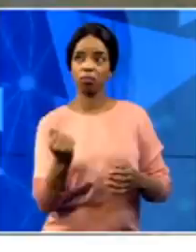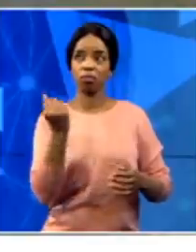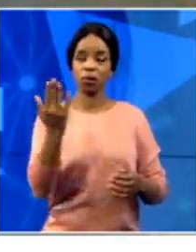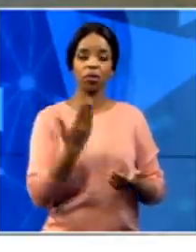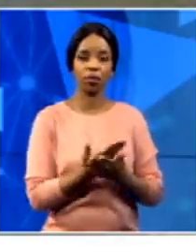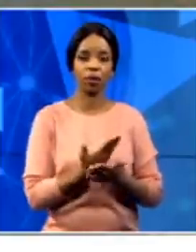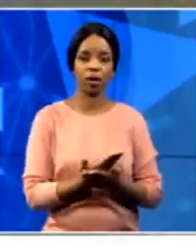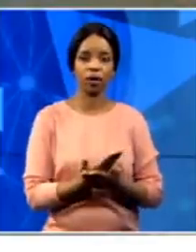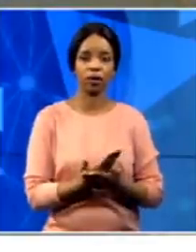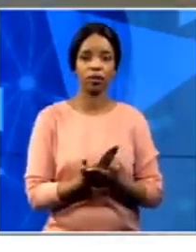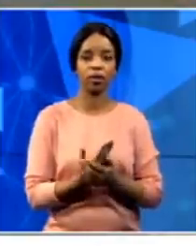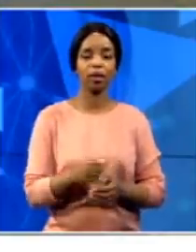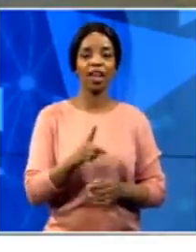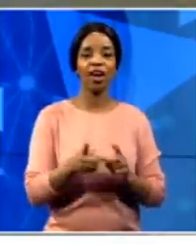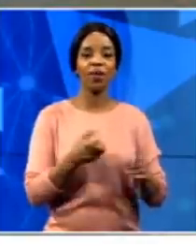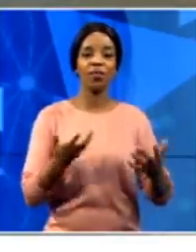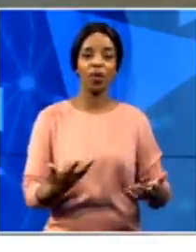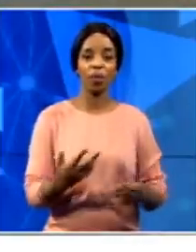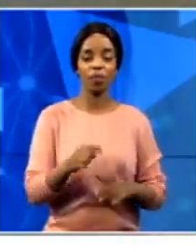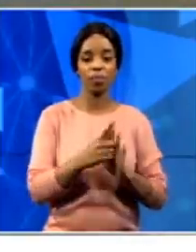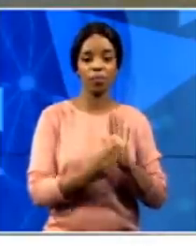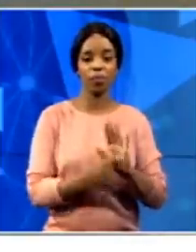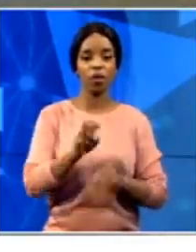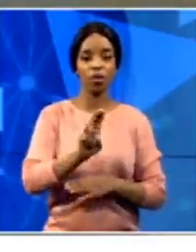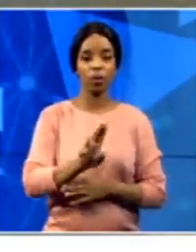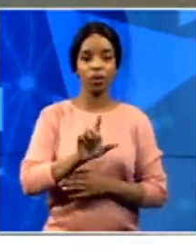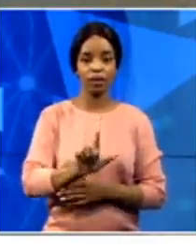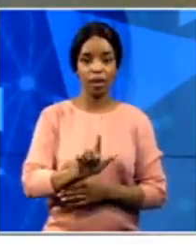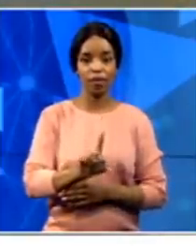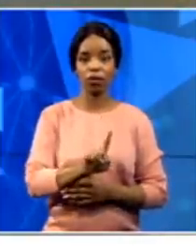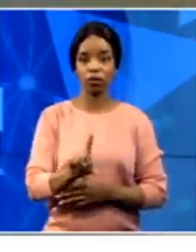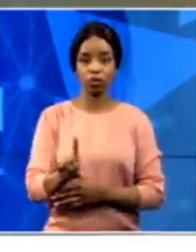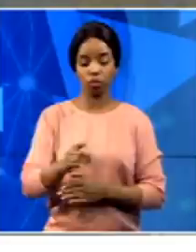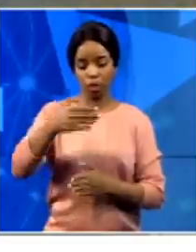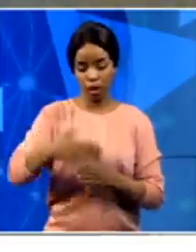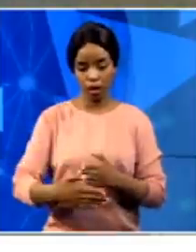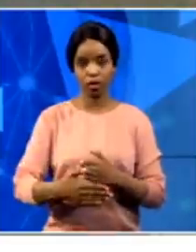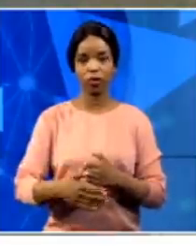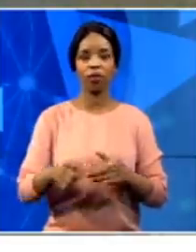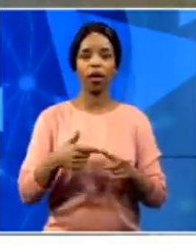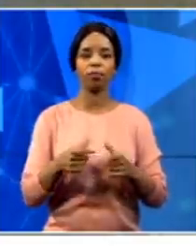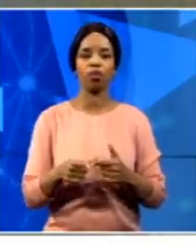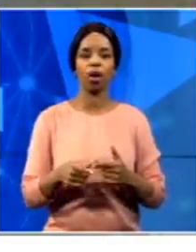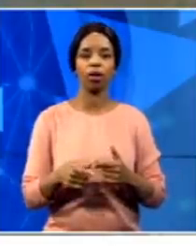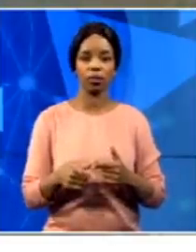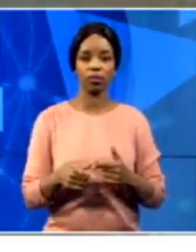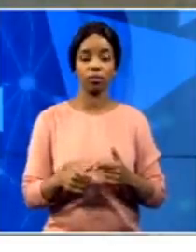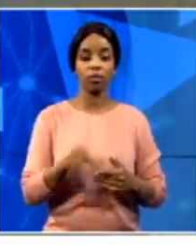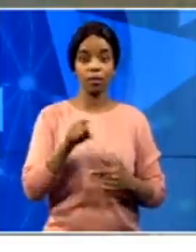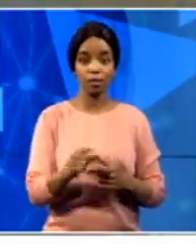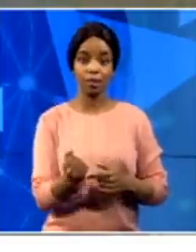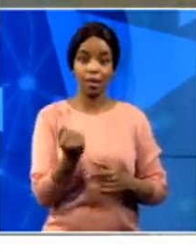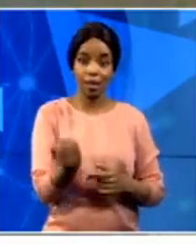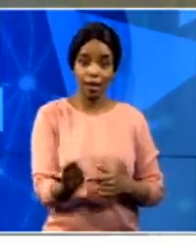apply from the 27th to the end of April. Okay. When you apply like that, you'll qualify and we'll process